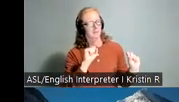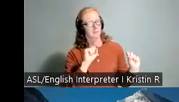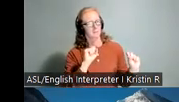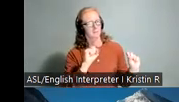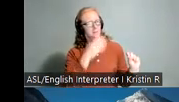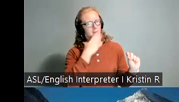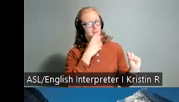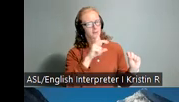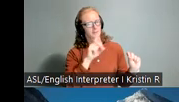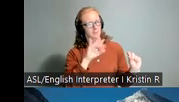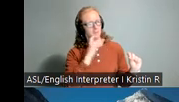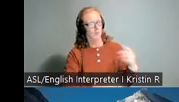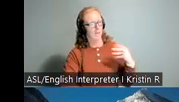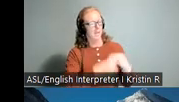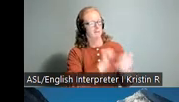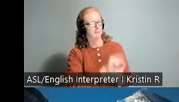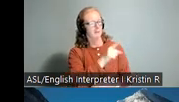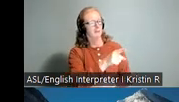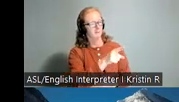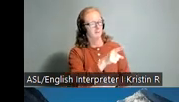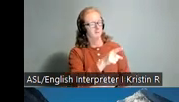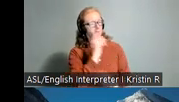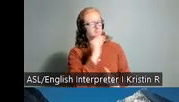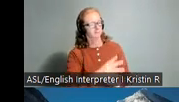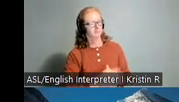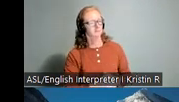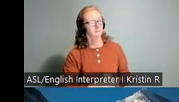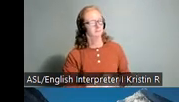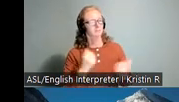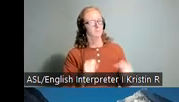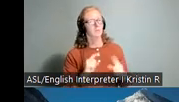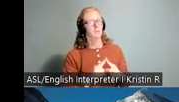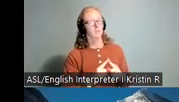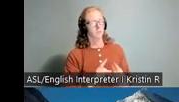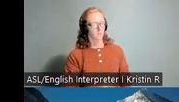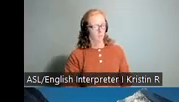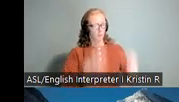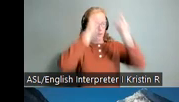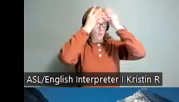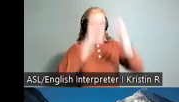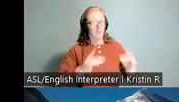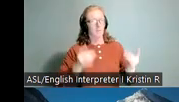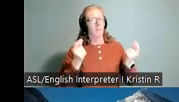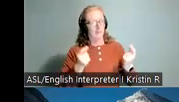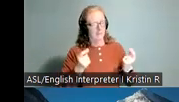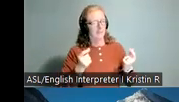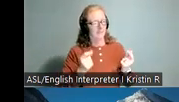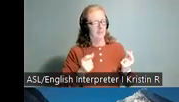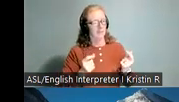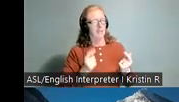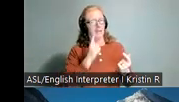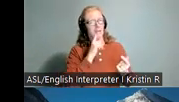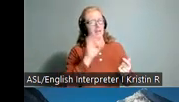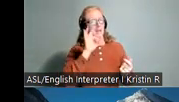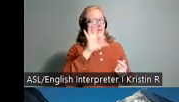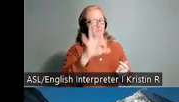Thank you, Debbie, for adding that information. I'm trying to soak it all in very quickly so I can have something useful to